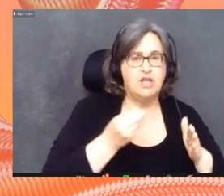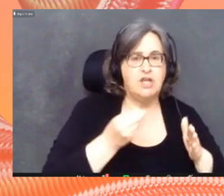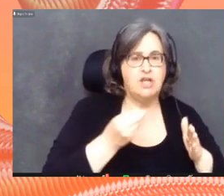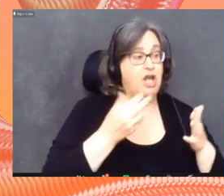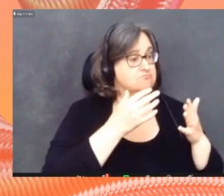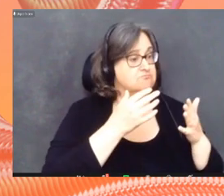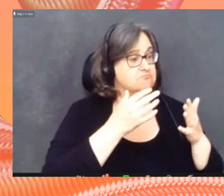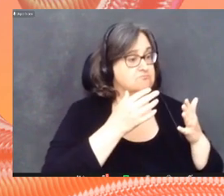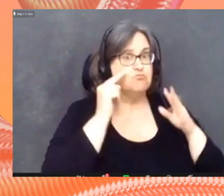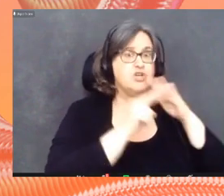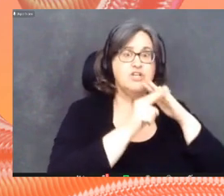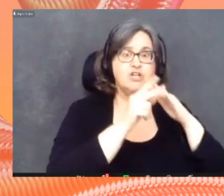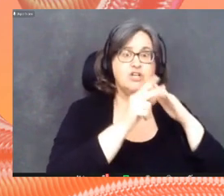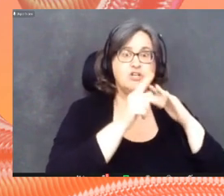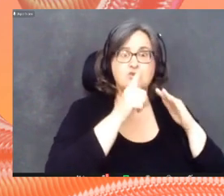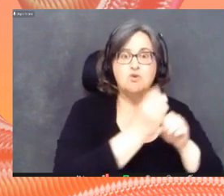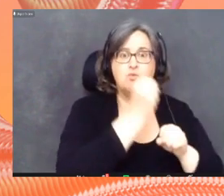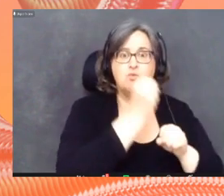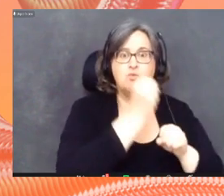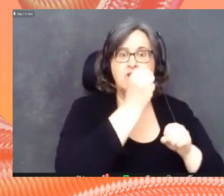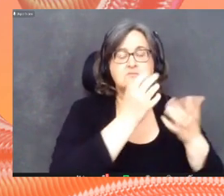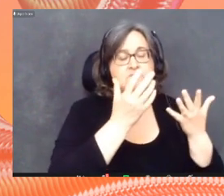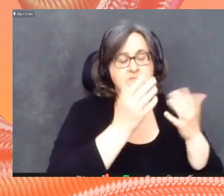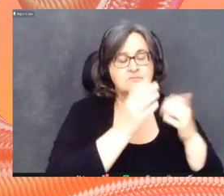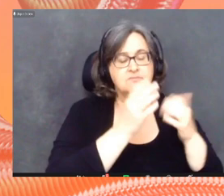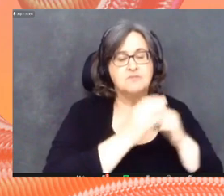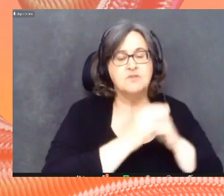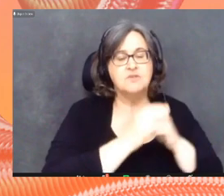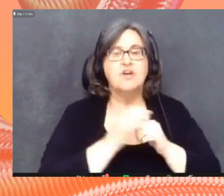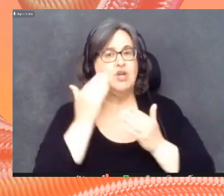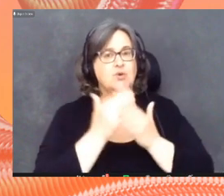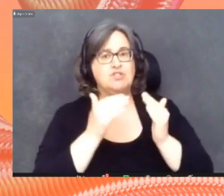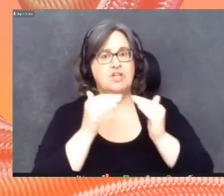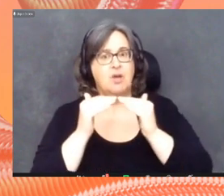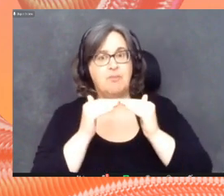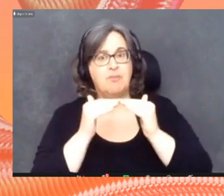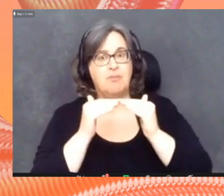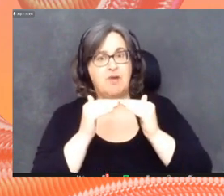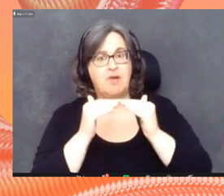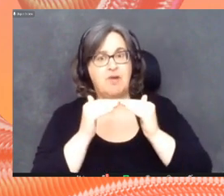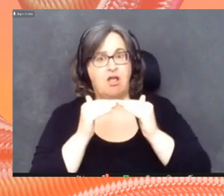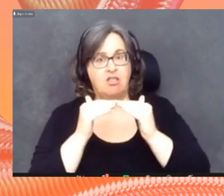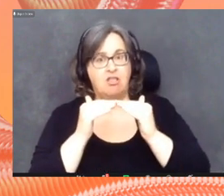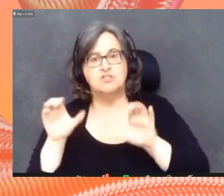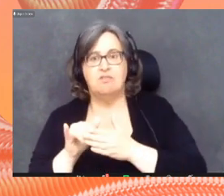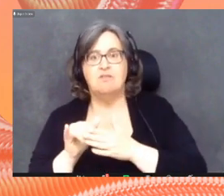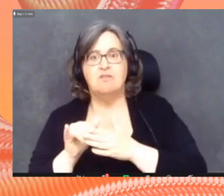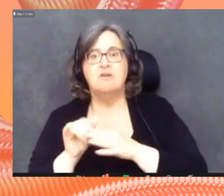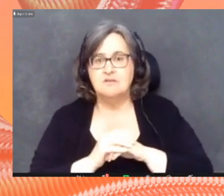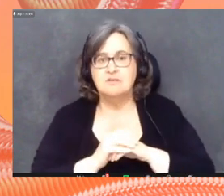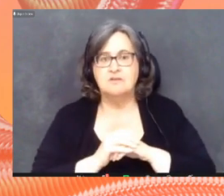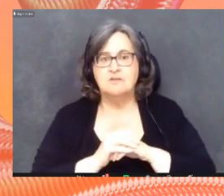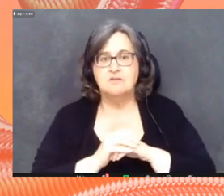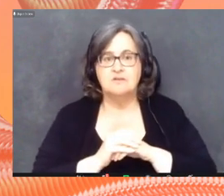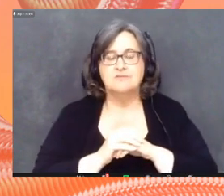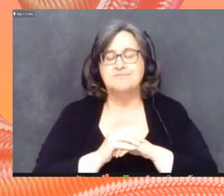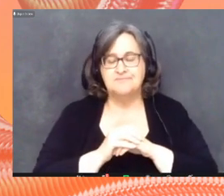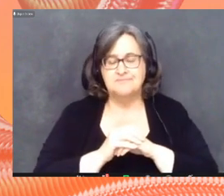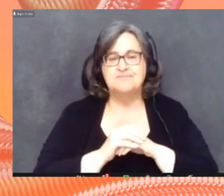to win for a long time. I know some colleagues that did it and got so much, you know,